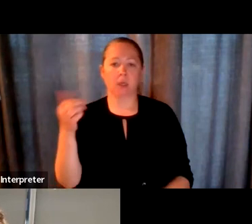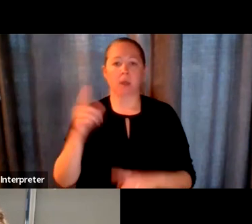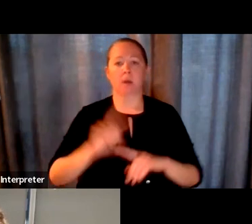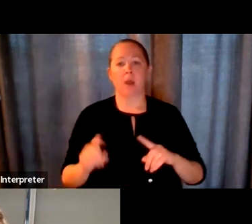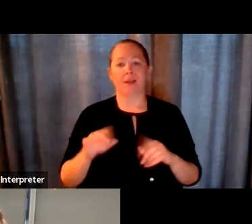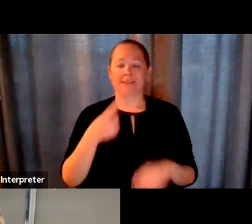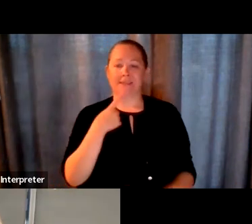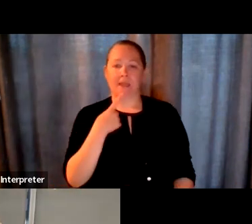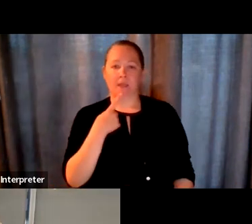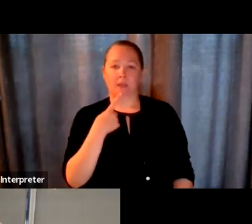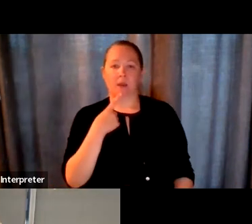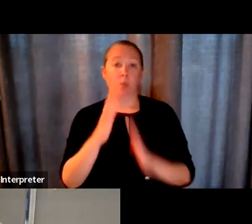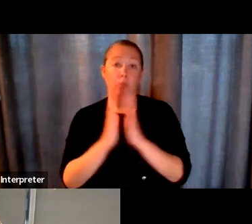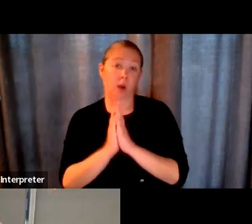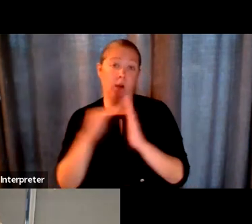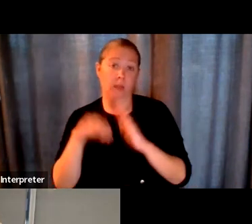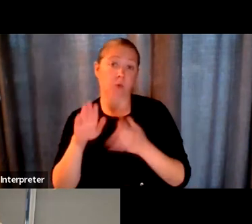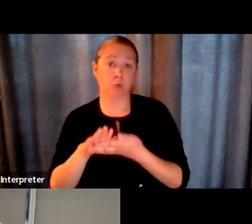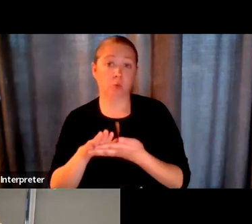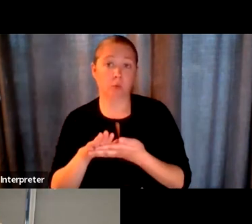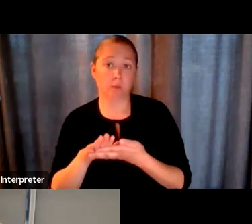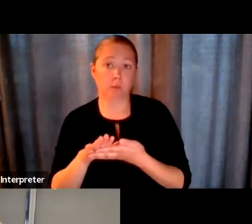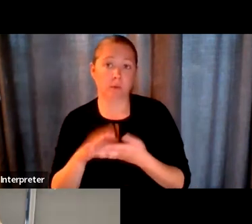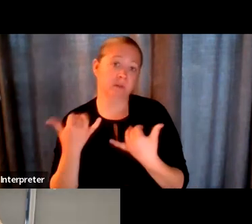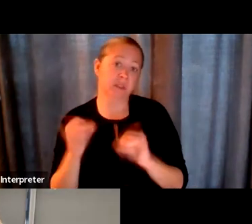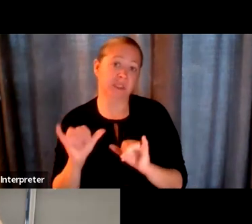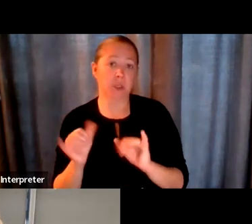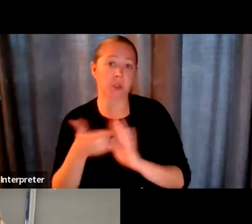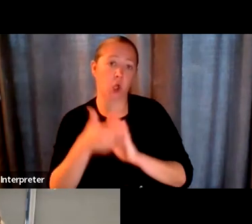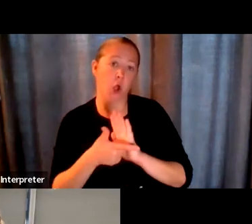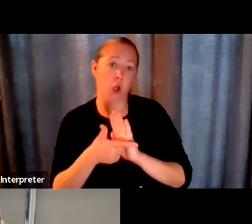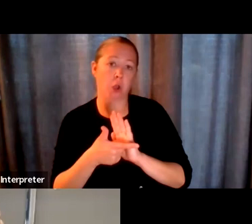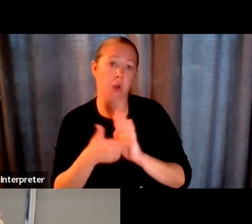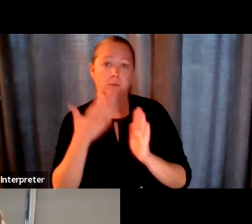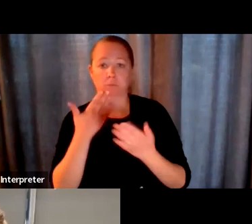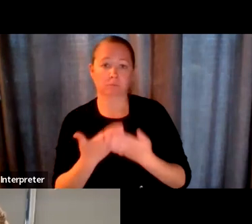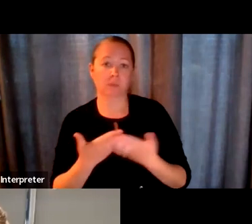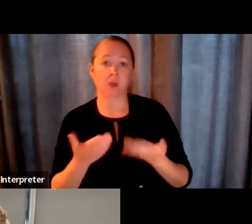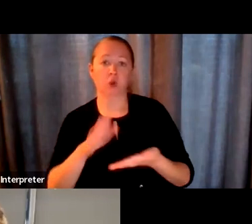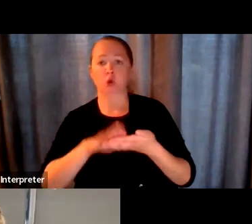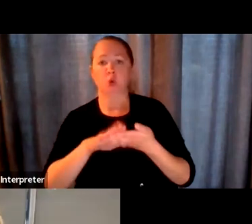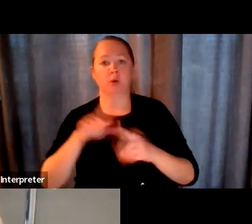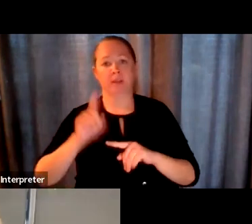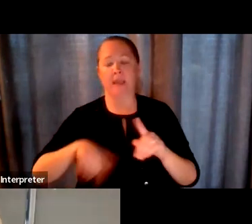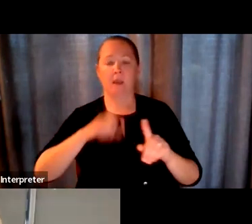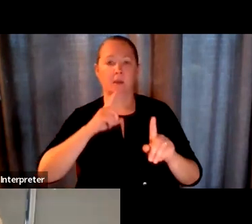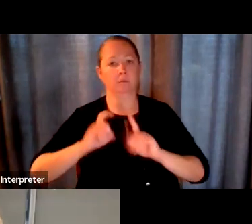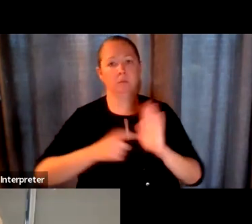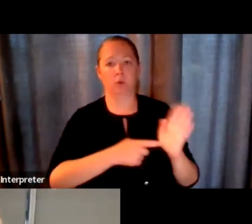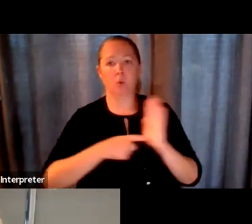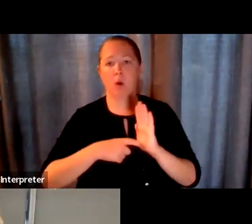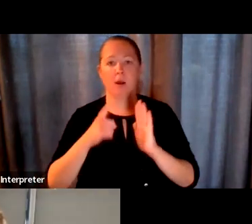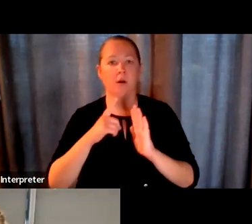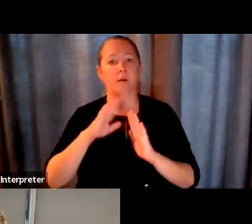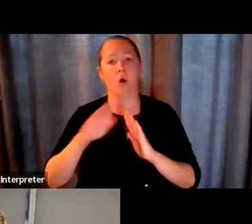say, prayer in school cases are still good law. So, a school district can't mandate that all students pray.